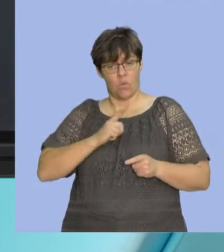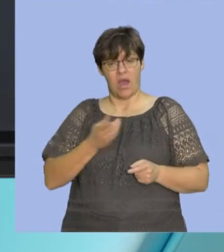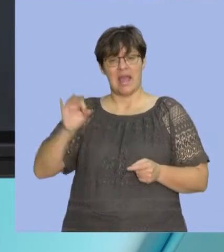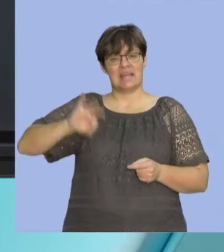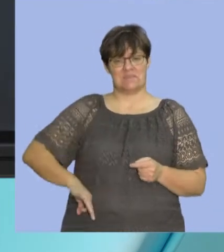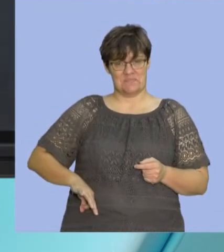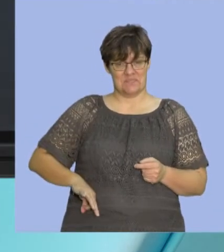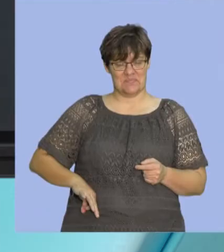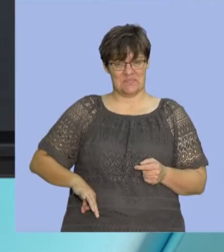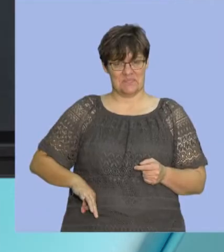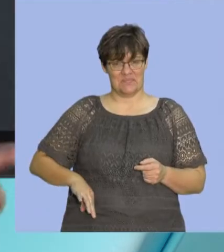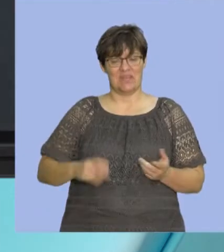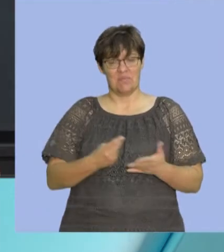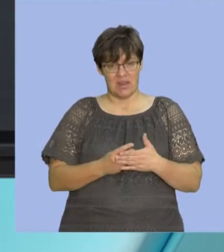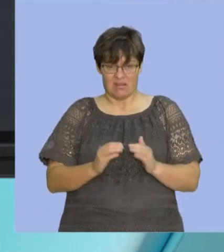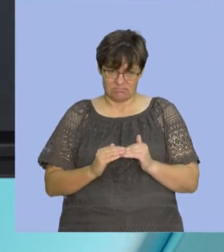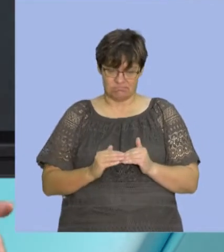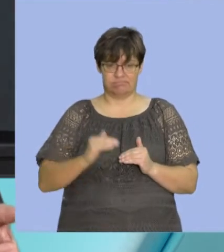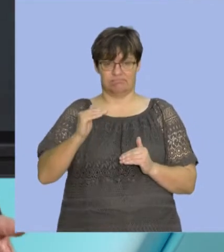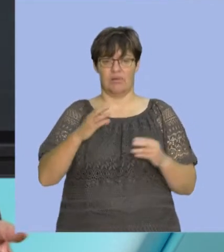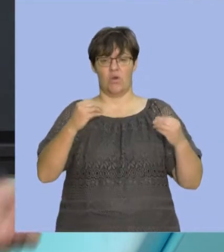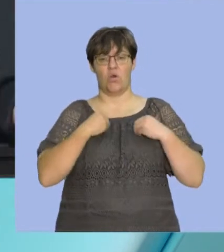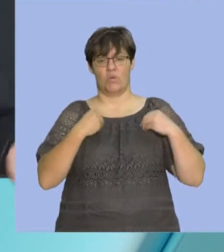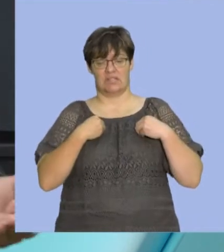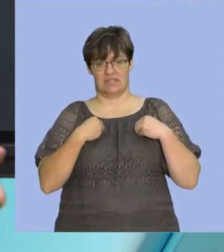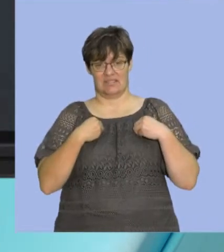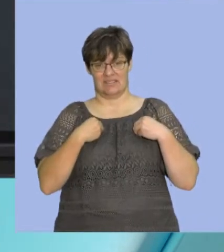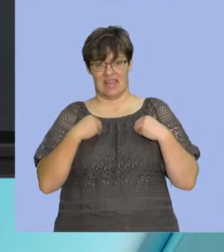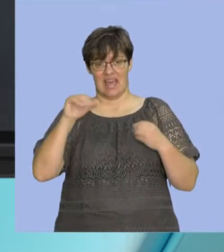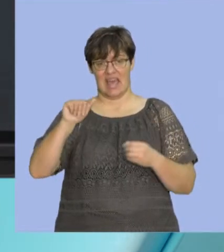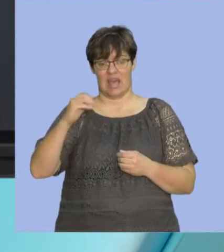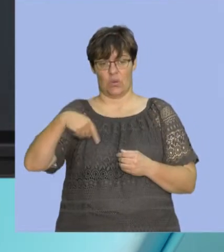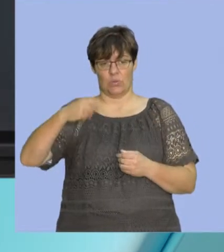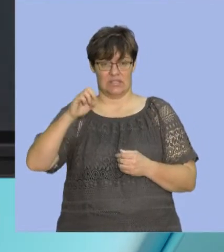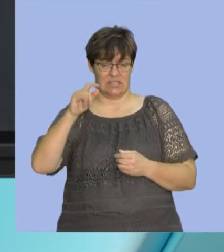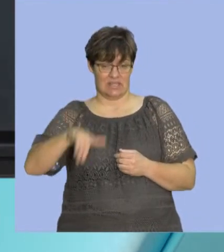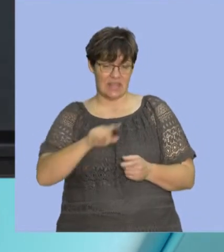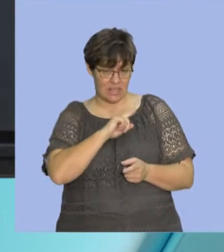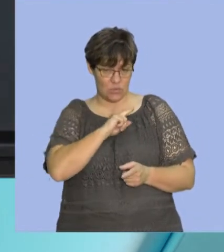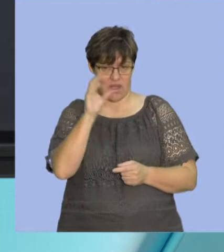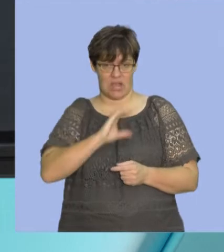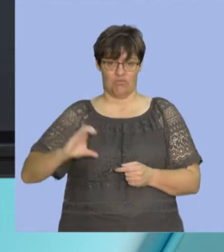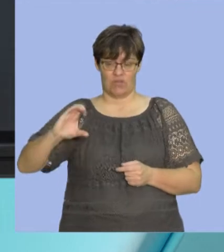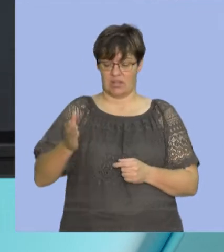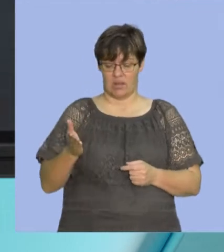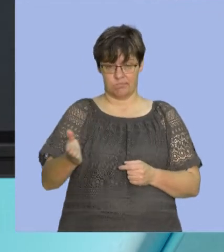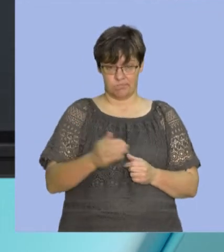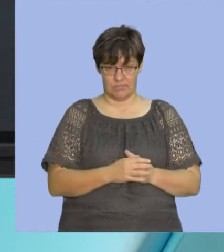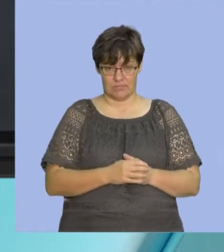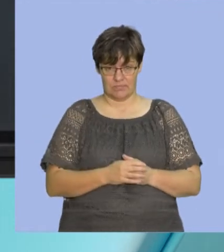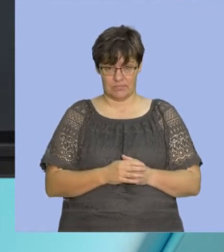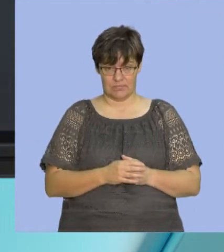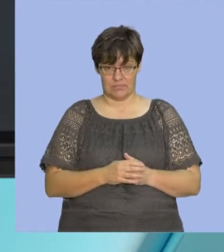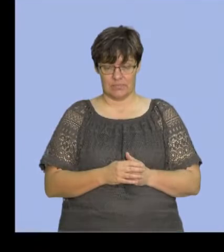account and it's going to increase the owner's equity. Therefore, it is credited. Clear? So therefore